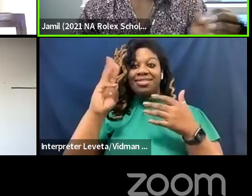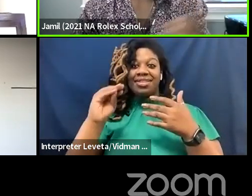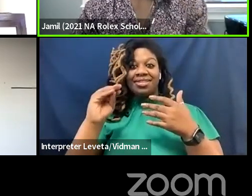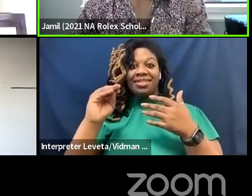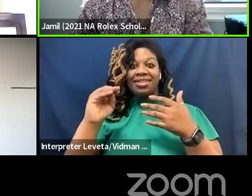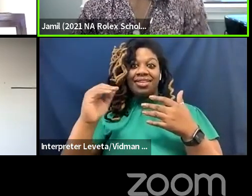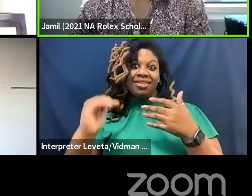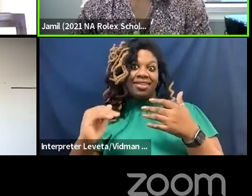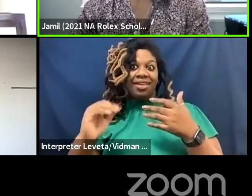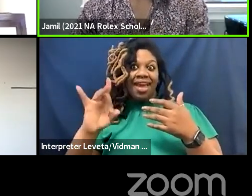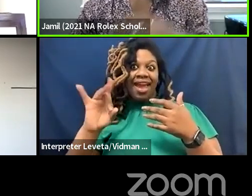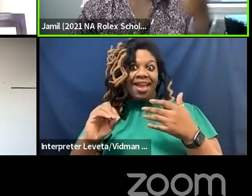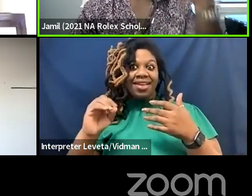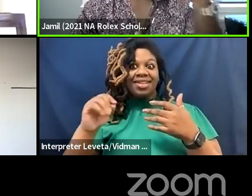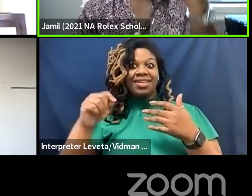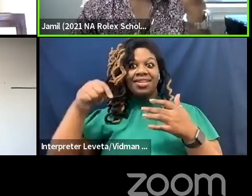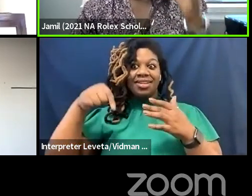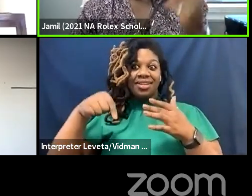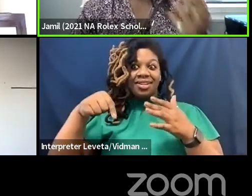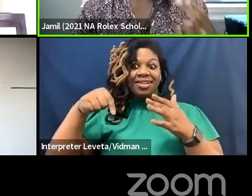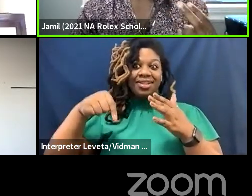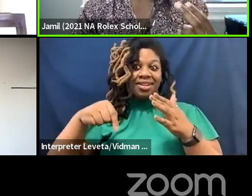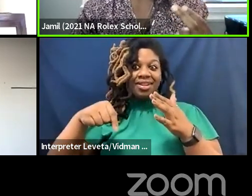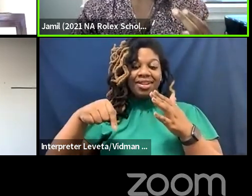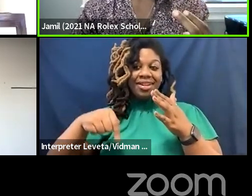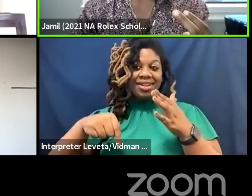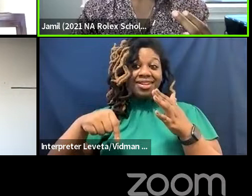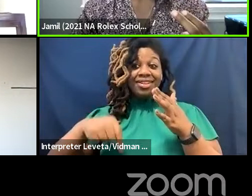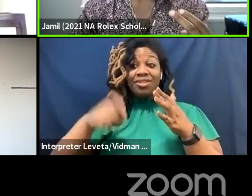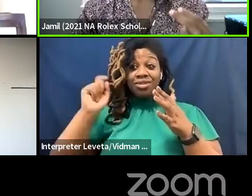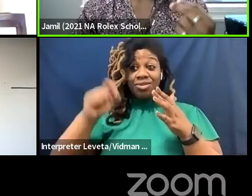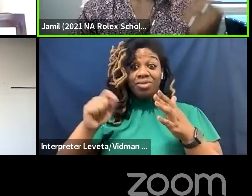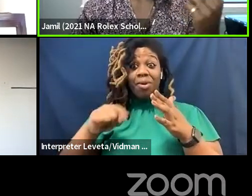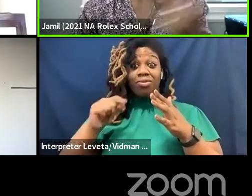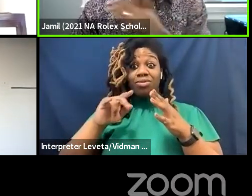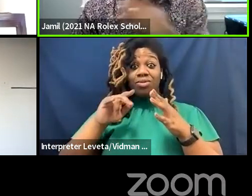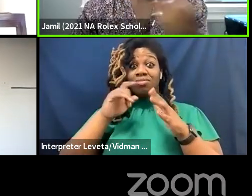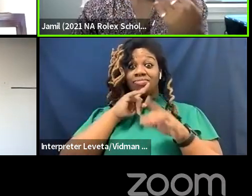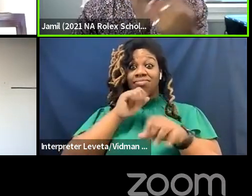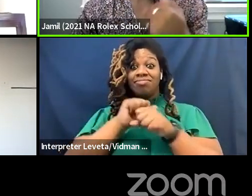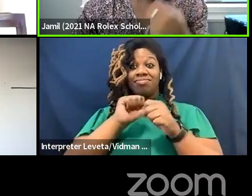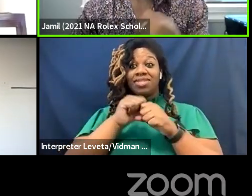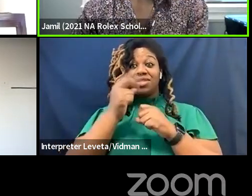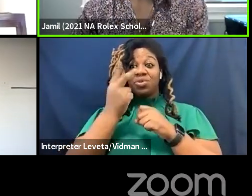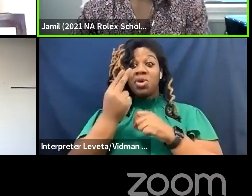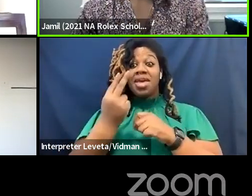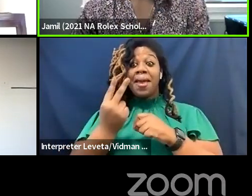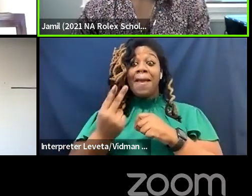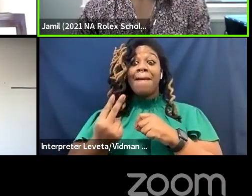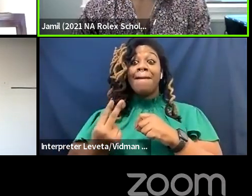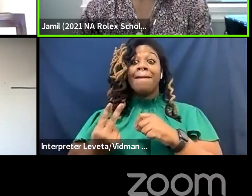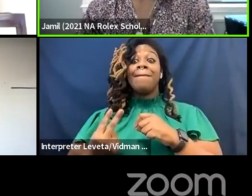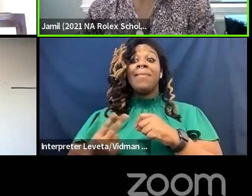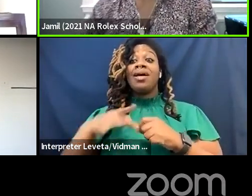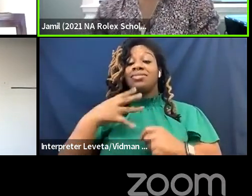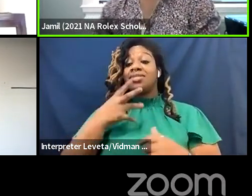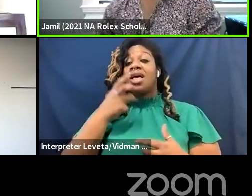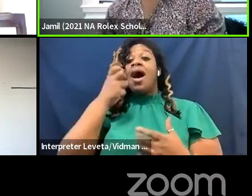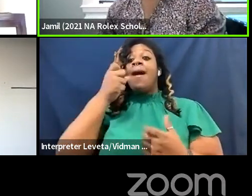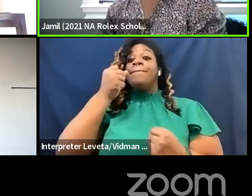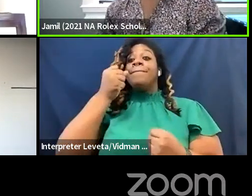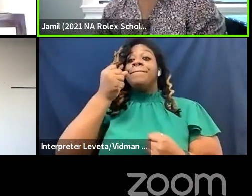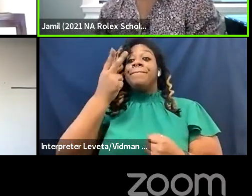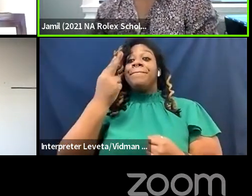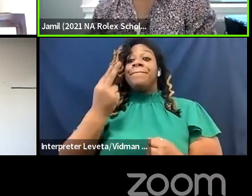to 100 feet. And you're supposed to swim down there and then come back up with no air, just holding your breath. And I was like,